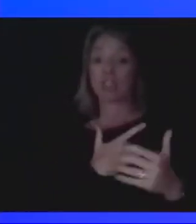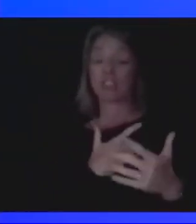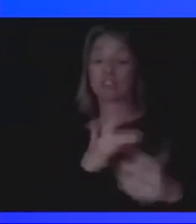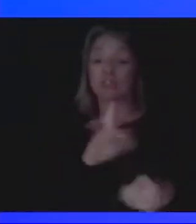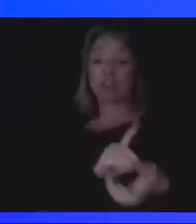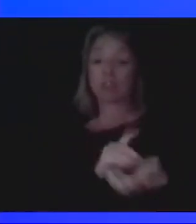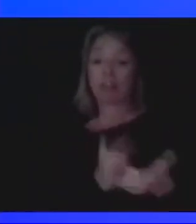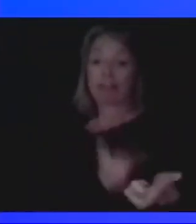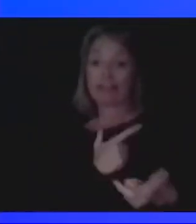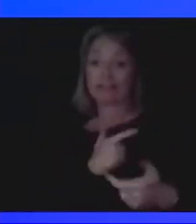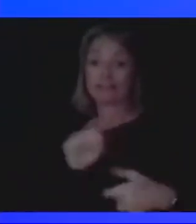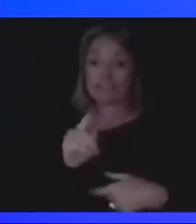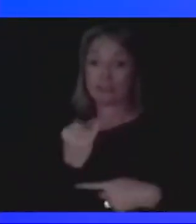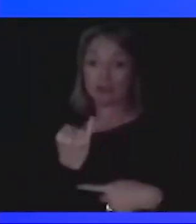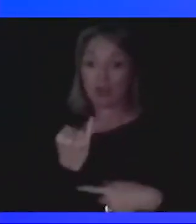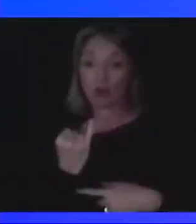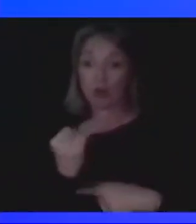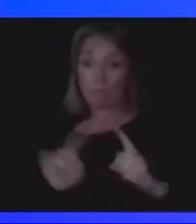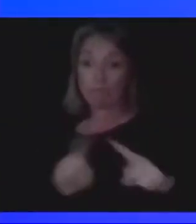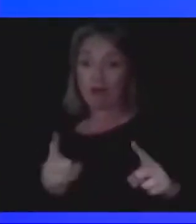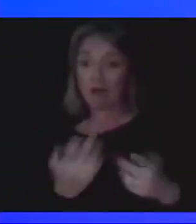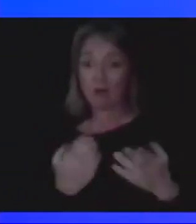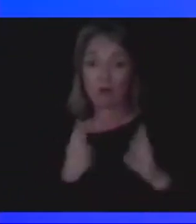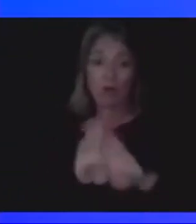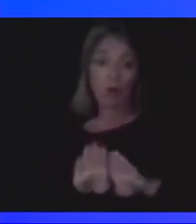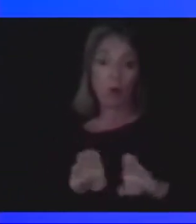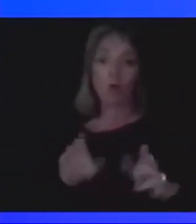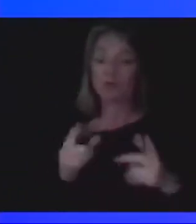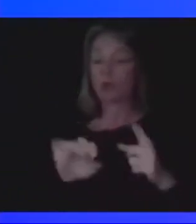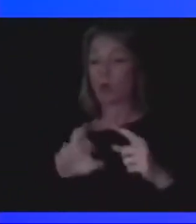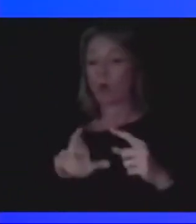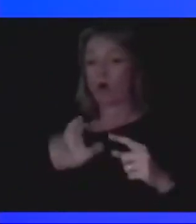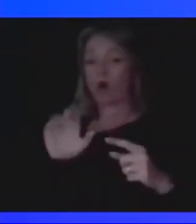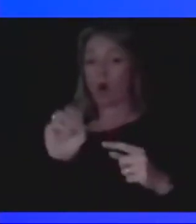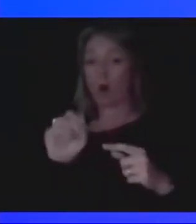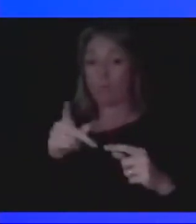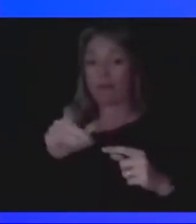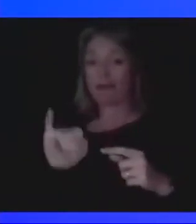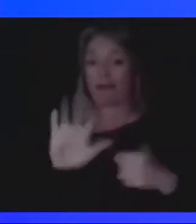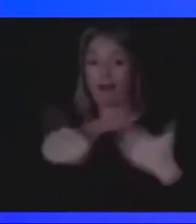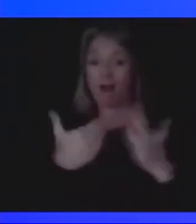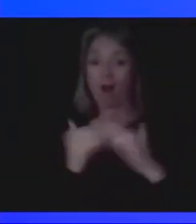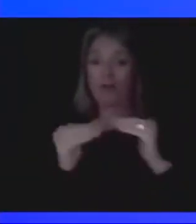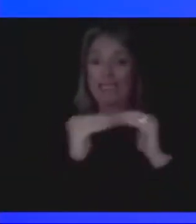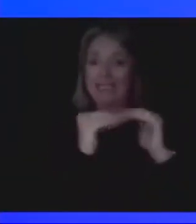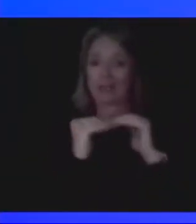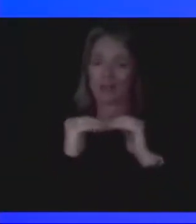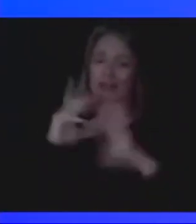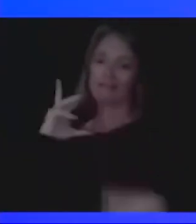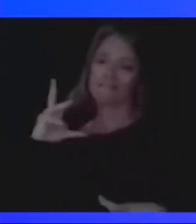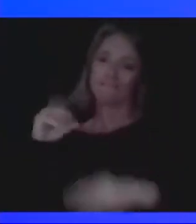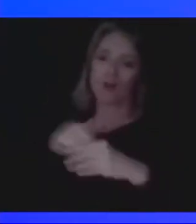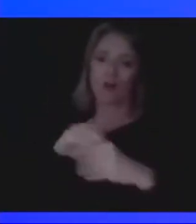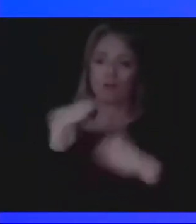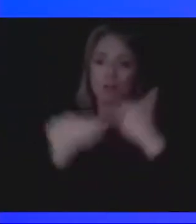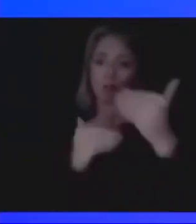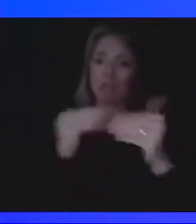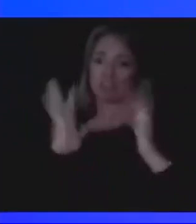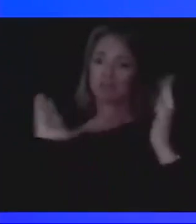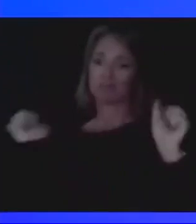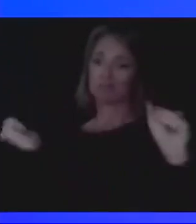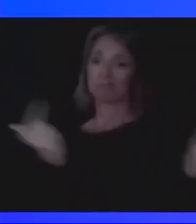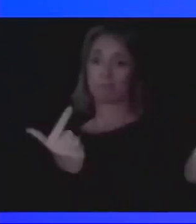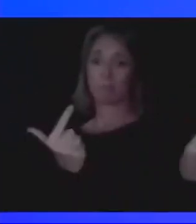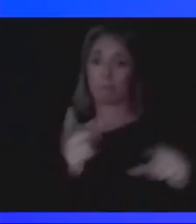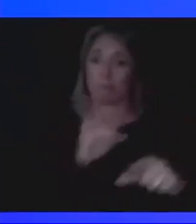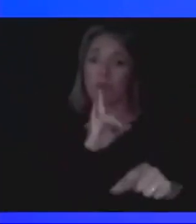we're closed, or Menora's on diversion, or OPR. All the hospitals are equally involved in this kind of process. It's a real challenge. So